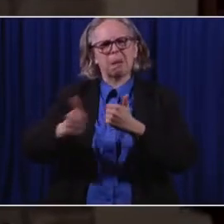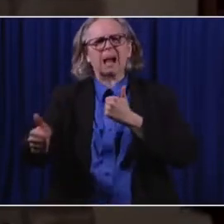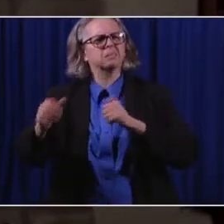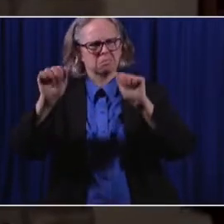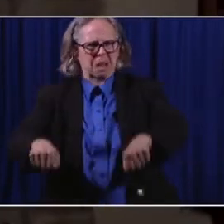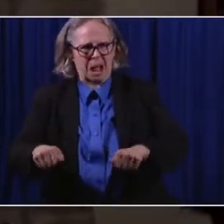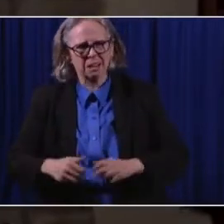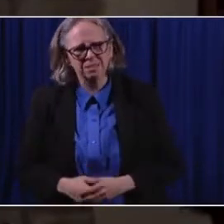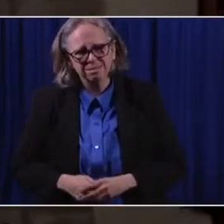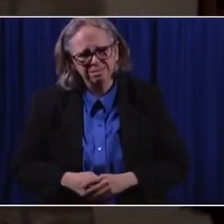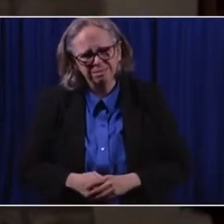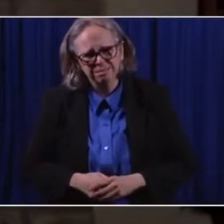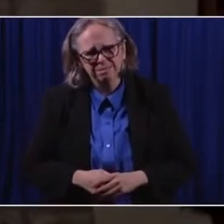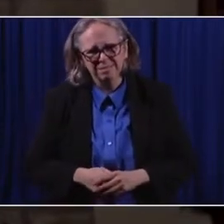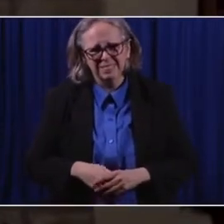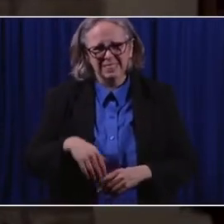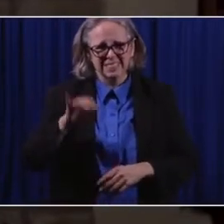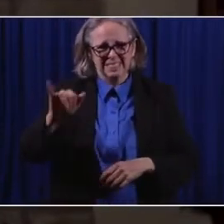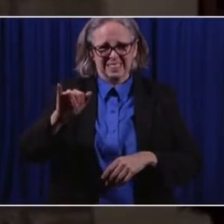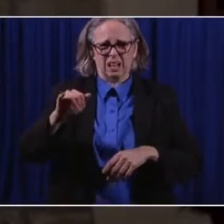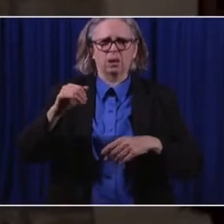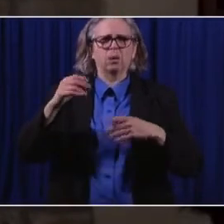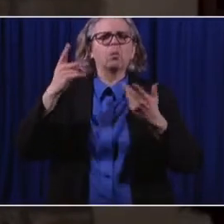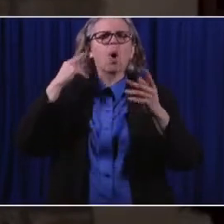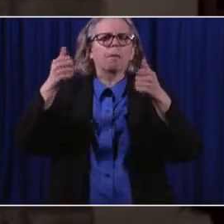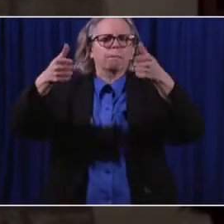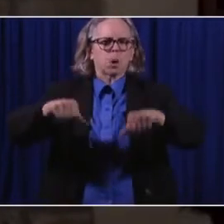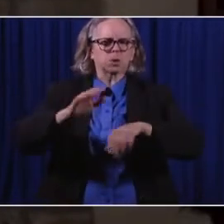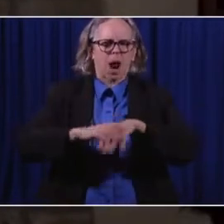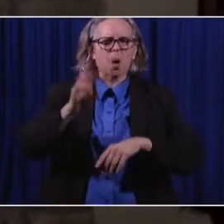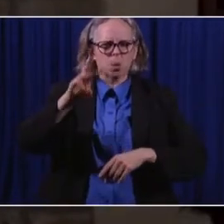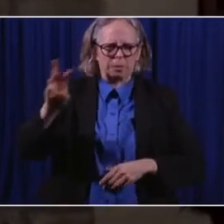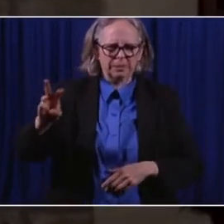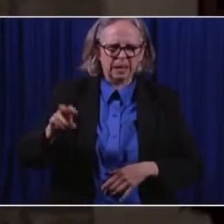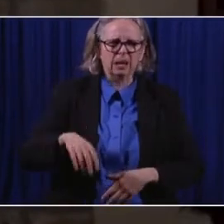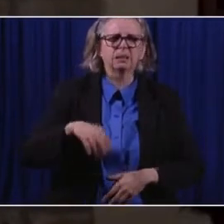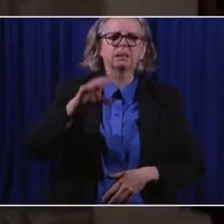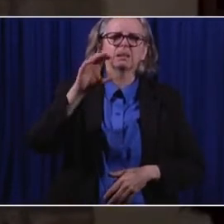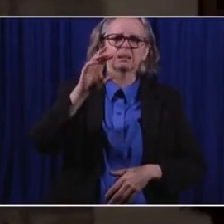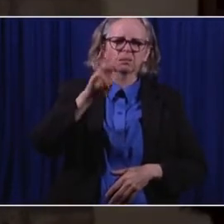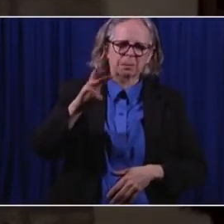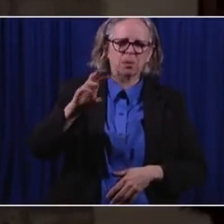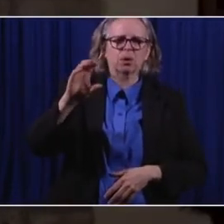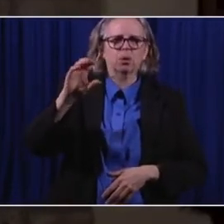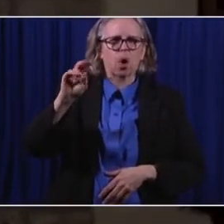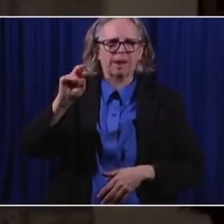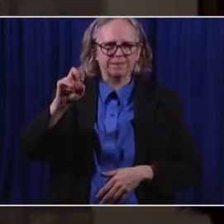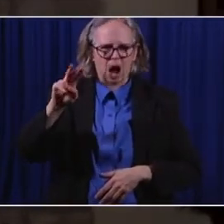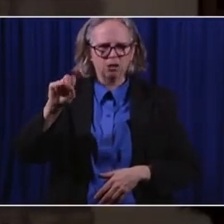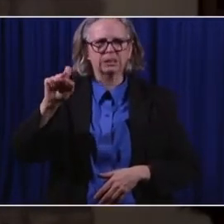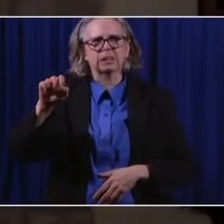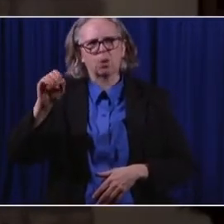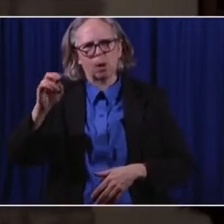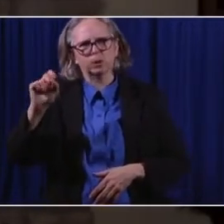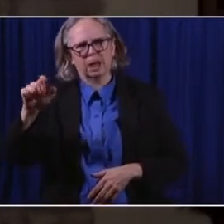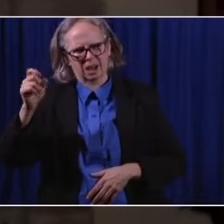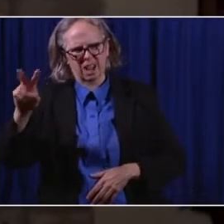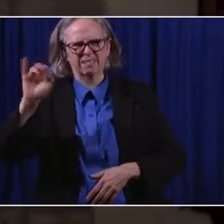at coronavirus.ohio.gov. Let me talk for a moment about the restaurant and bar grant